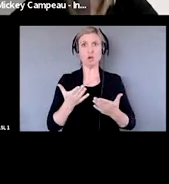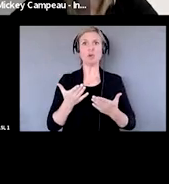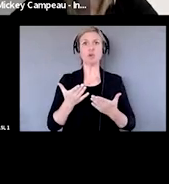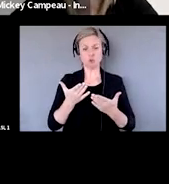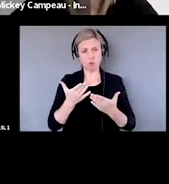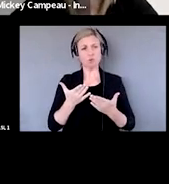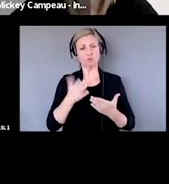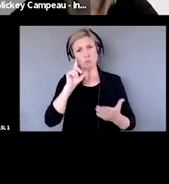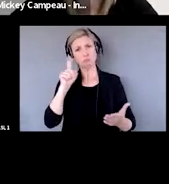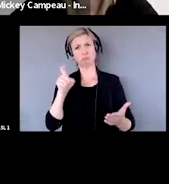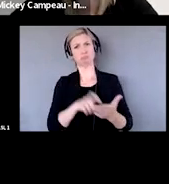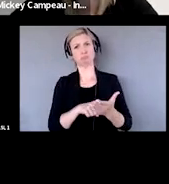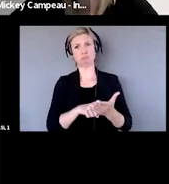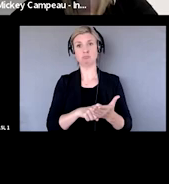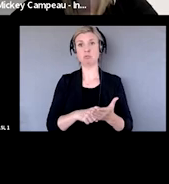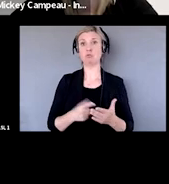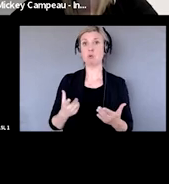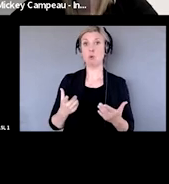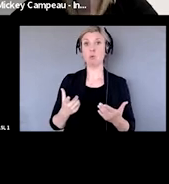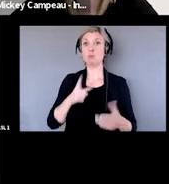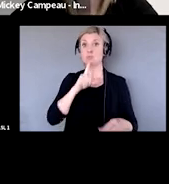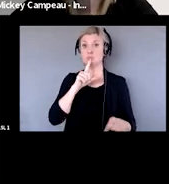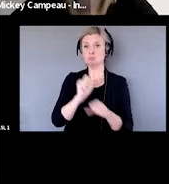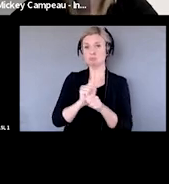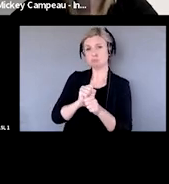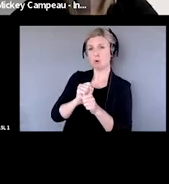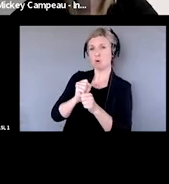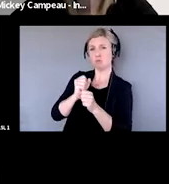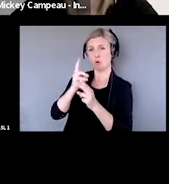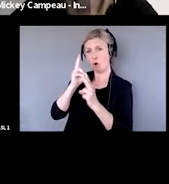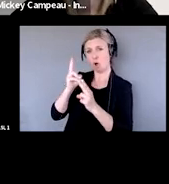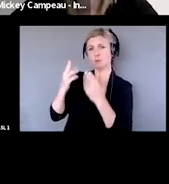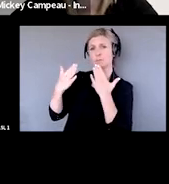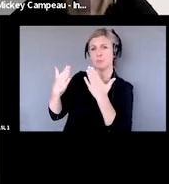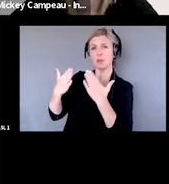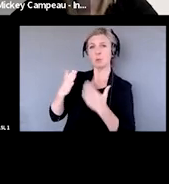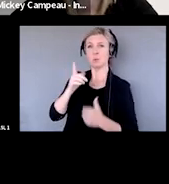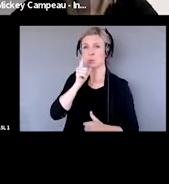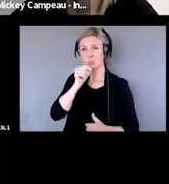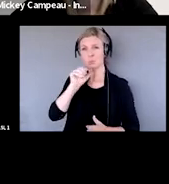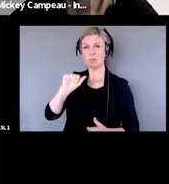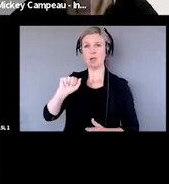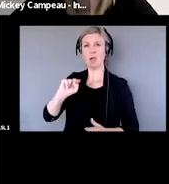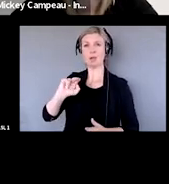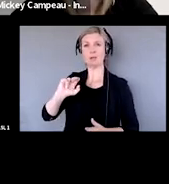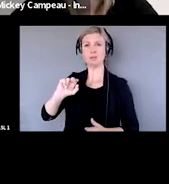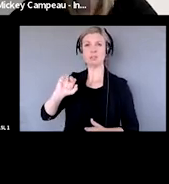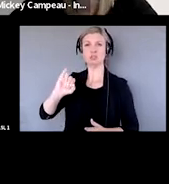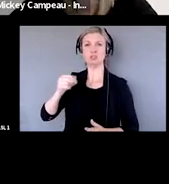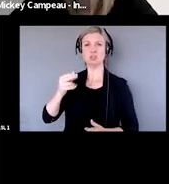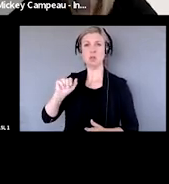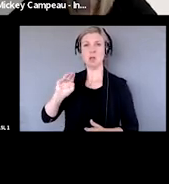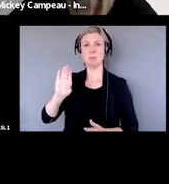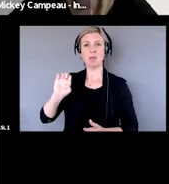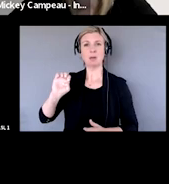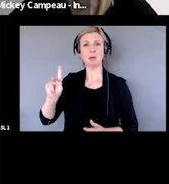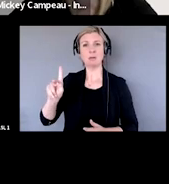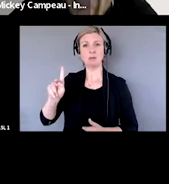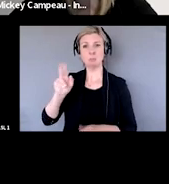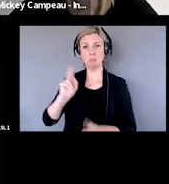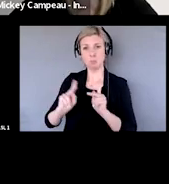First Nation of Anishinaabeg peoples, on whose traditional territory we are meeting from. Today's webinar is